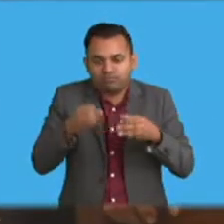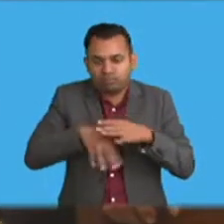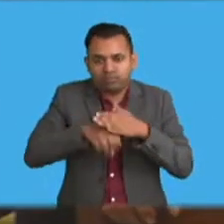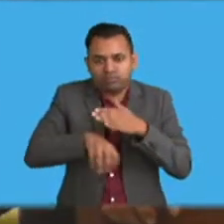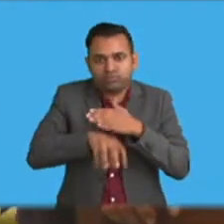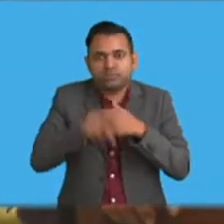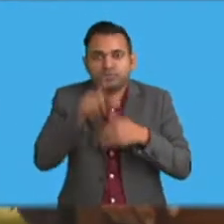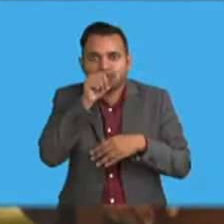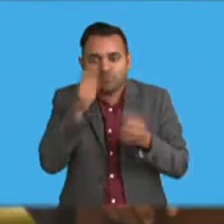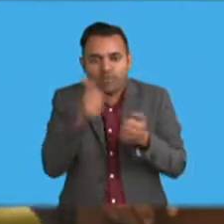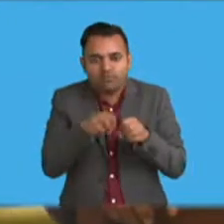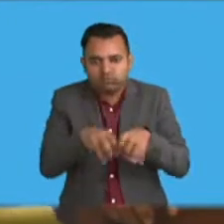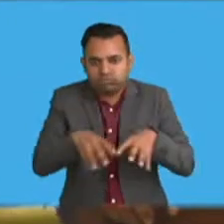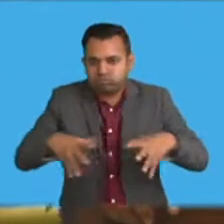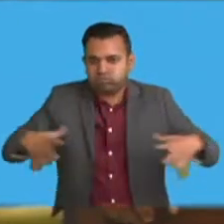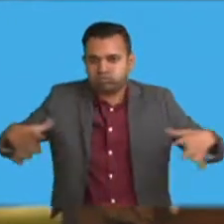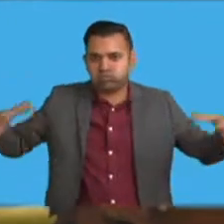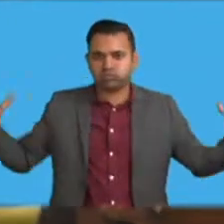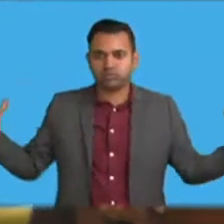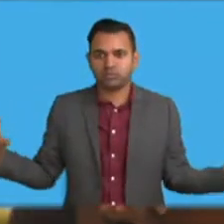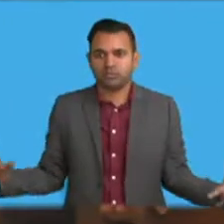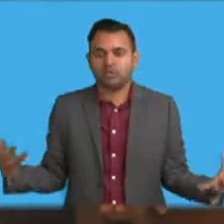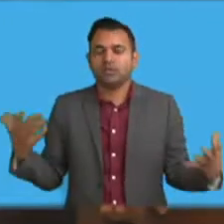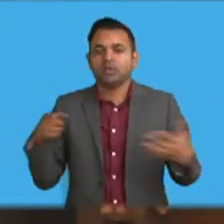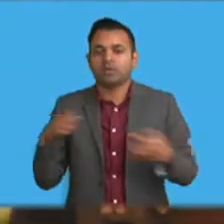eggs to Navua Hospital, Madam Speaker.